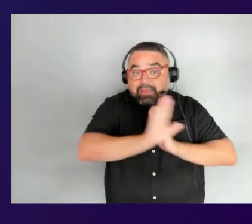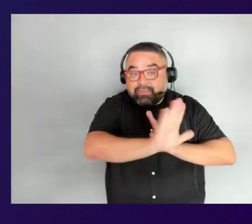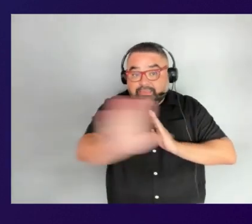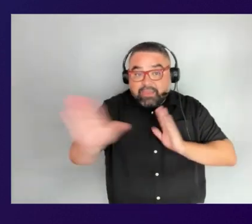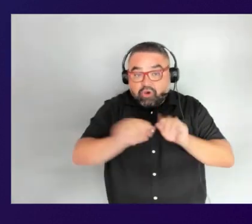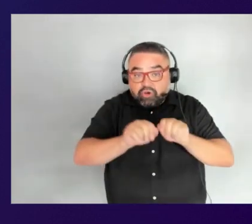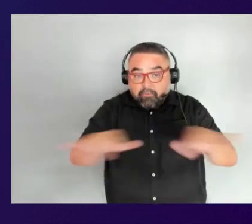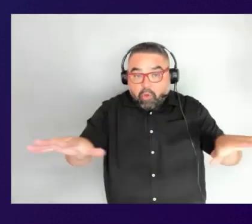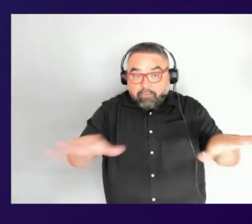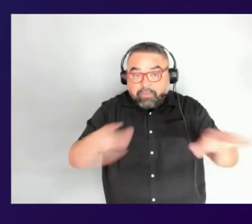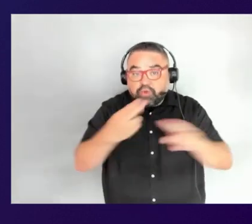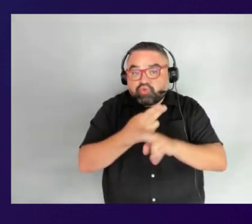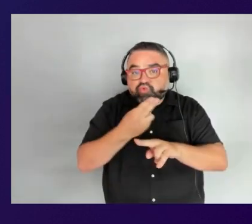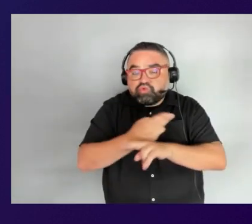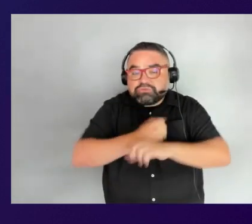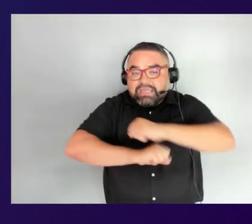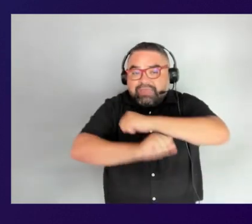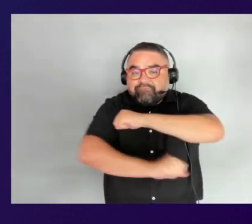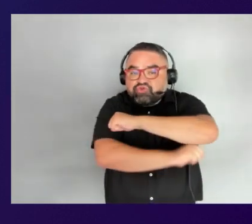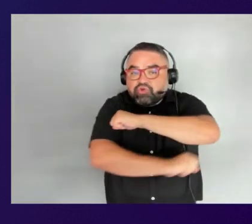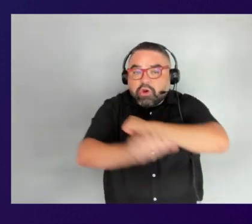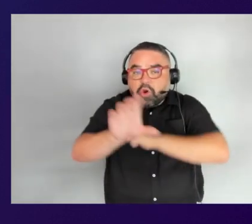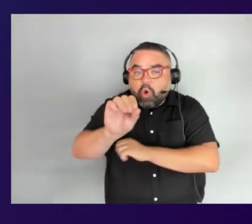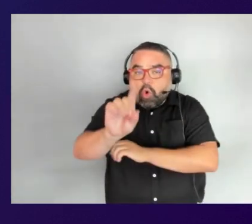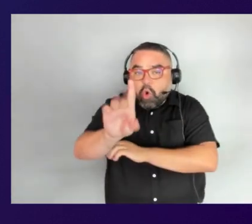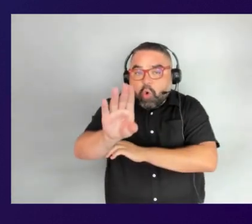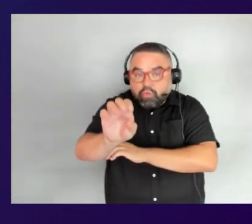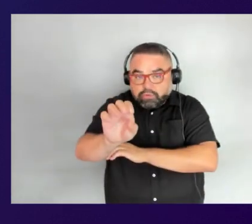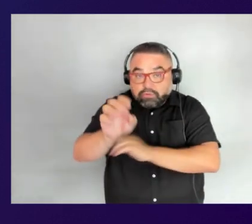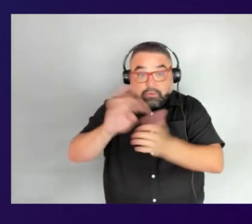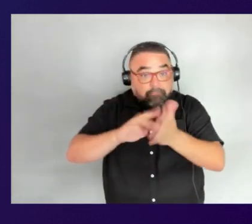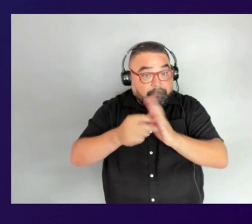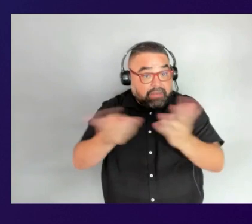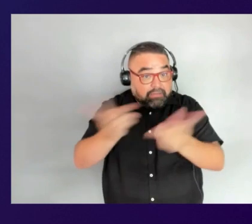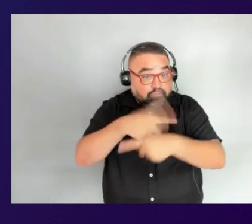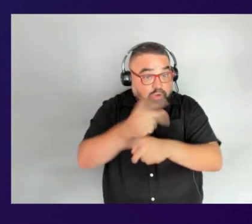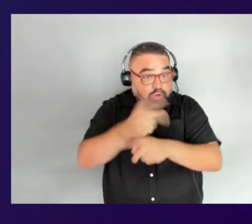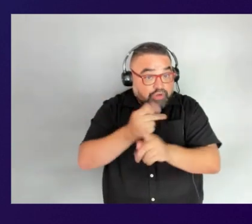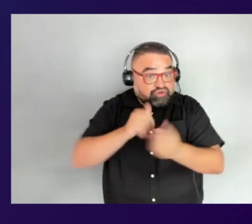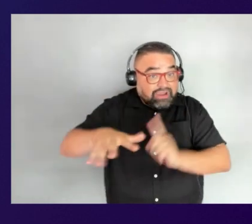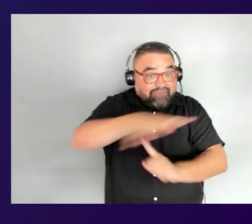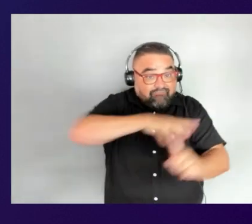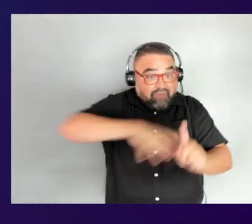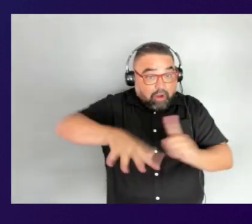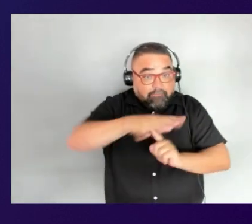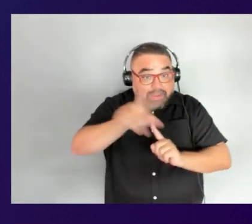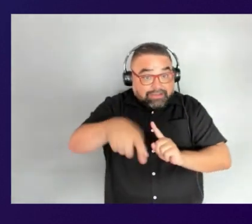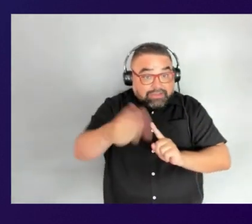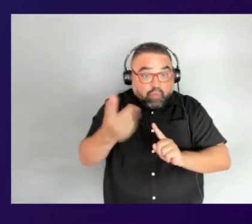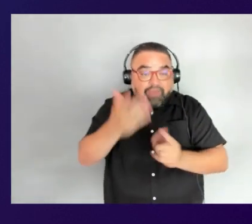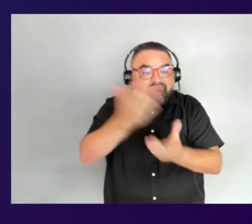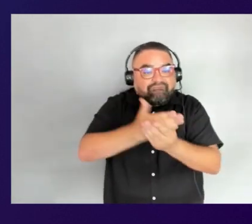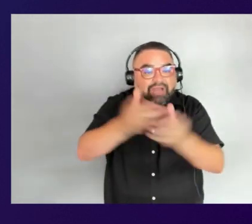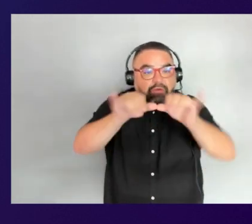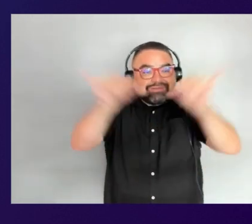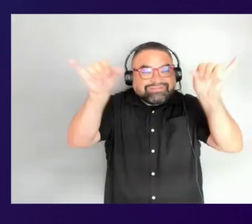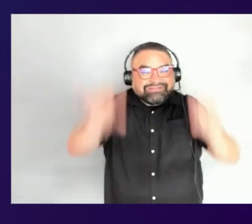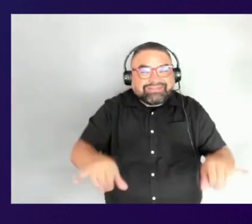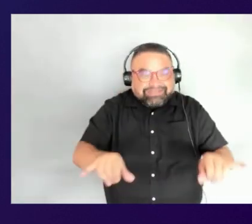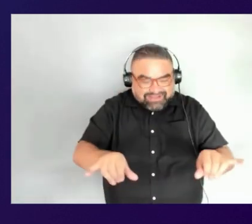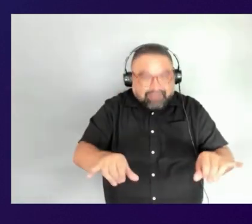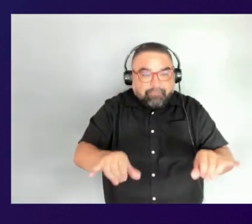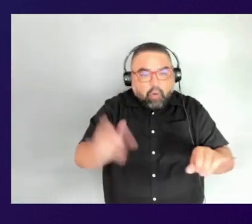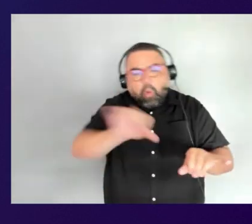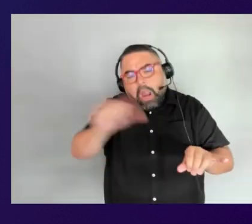code, meaning that for production environments, you could easily deploy new file systems as part of a CloudFormation template or some other type